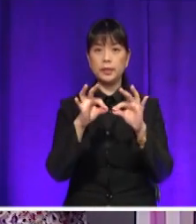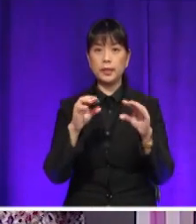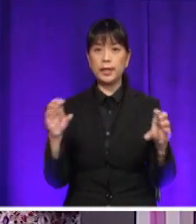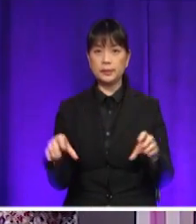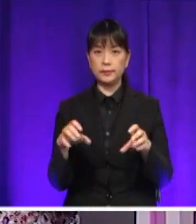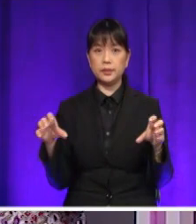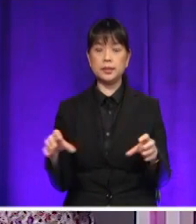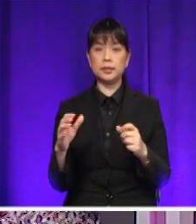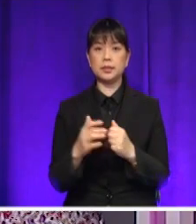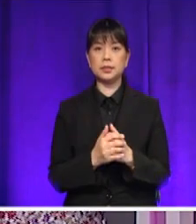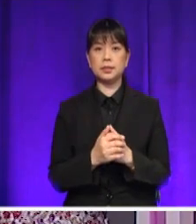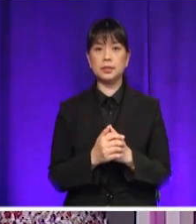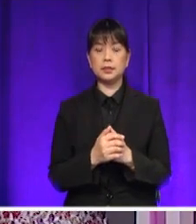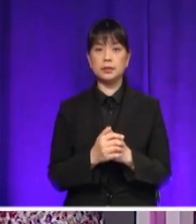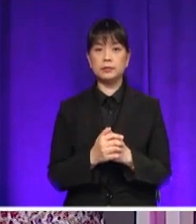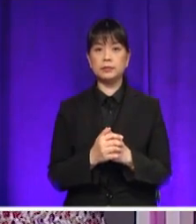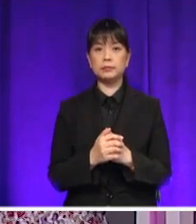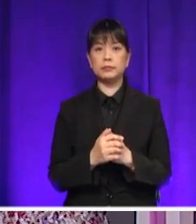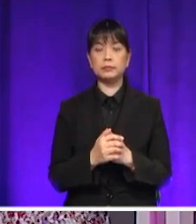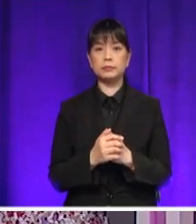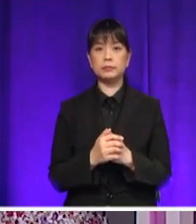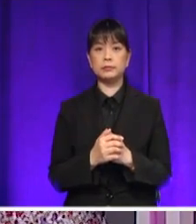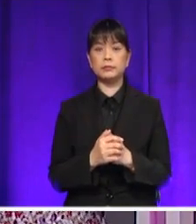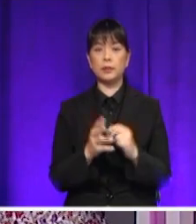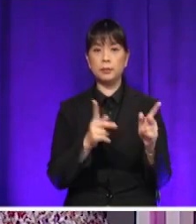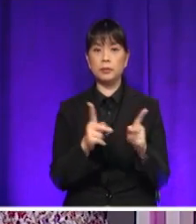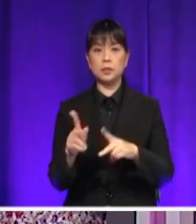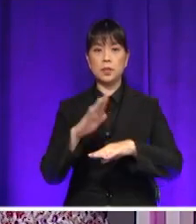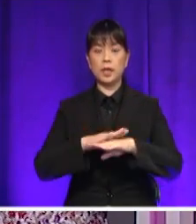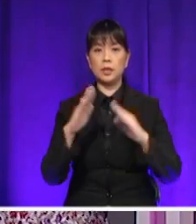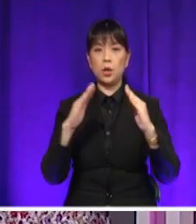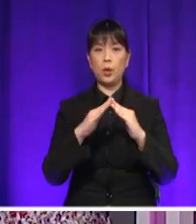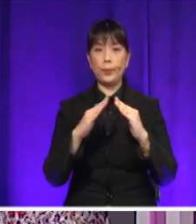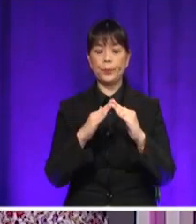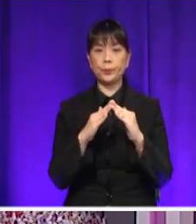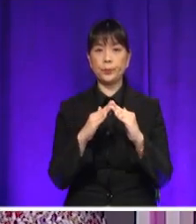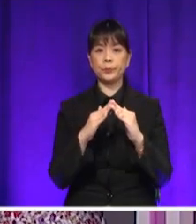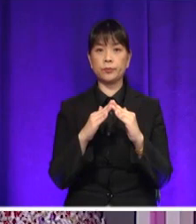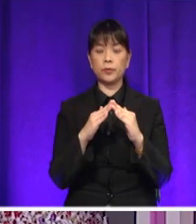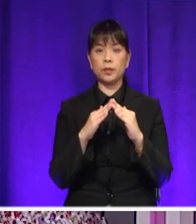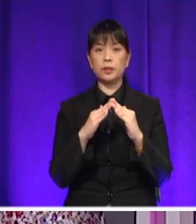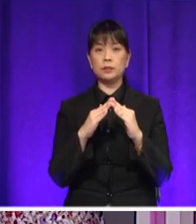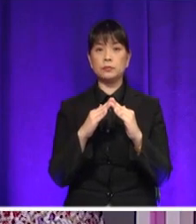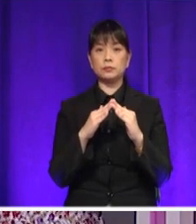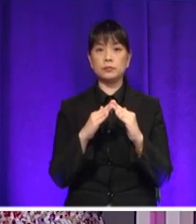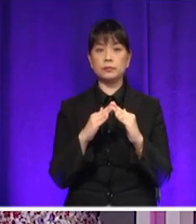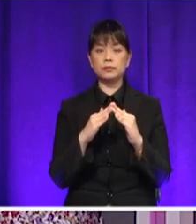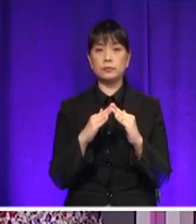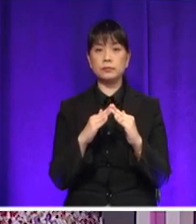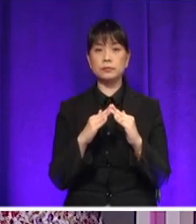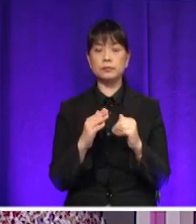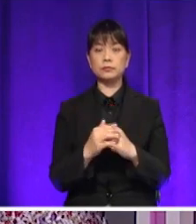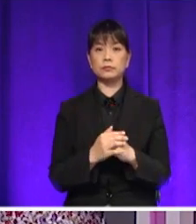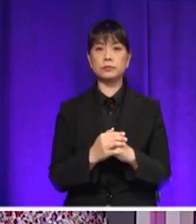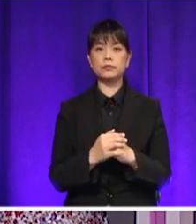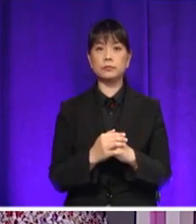Okay. All right, and pupils at home and even the pupils at my pupils in the studio,